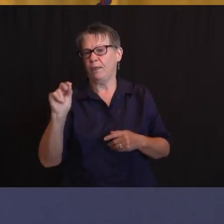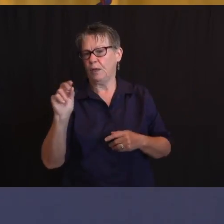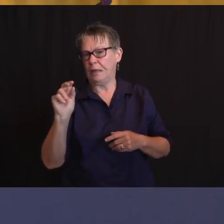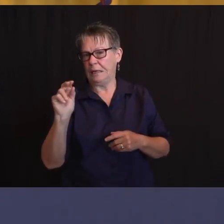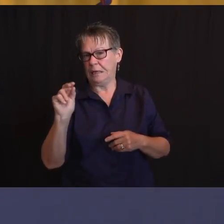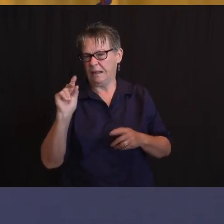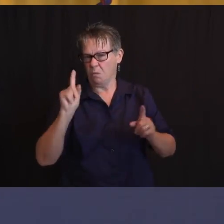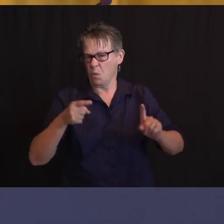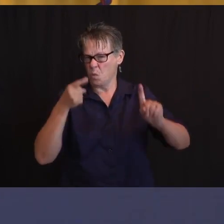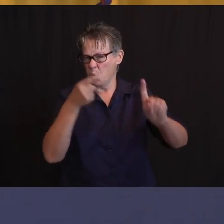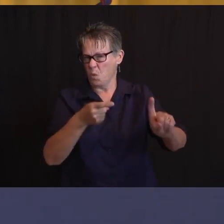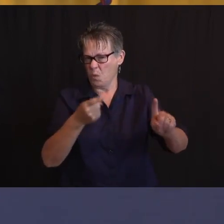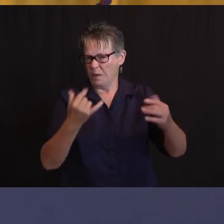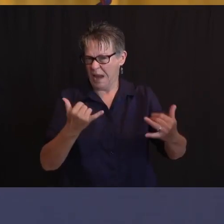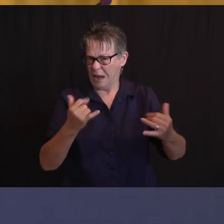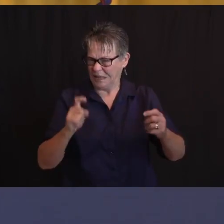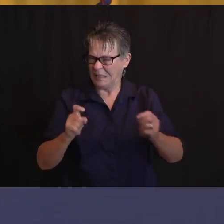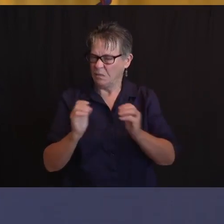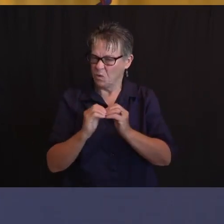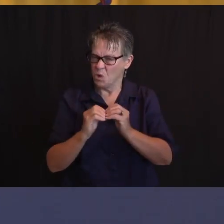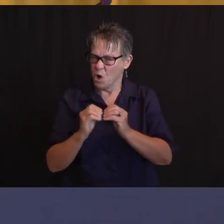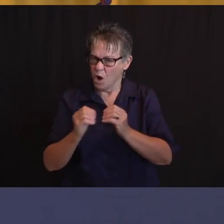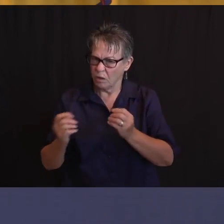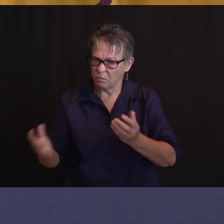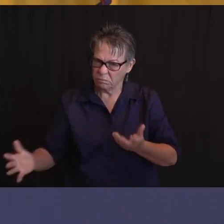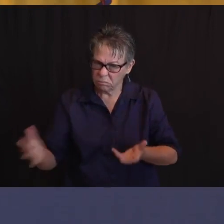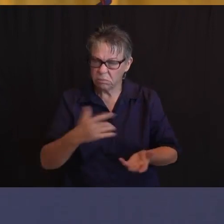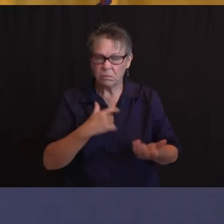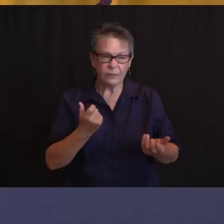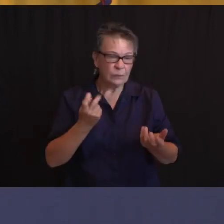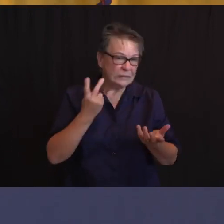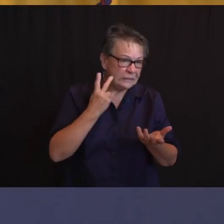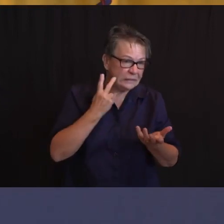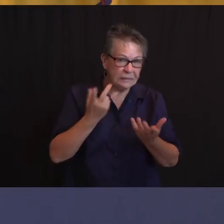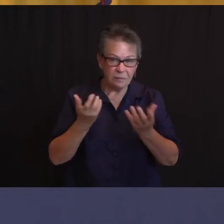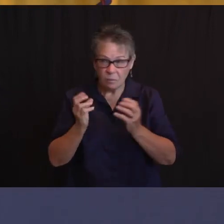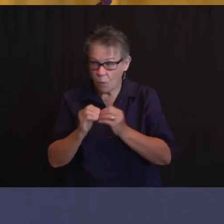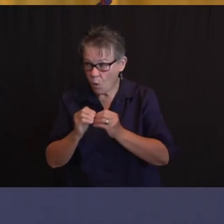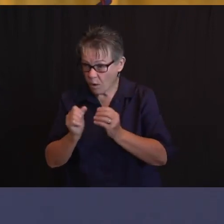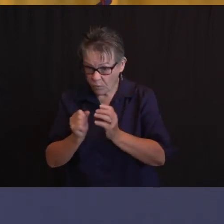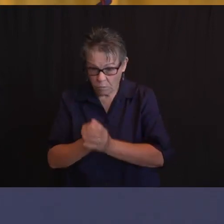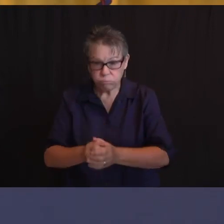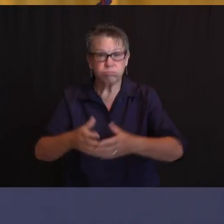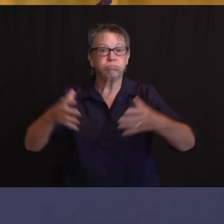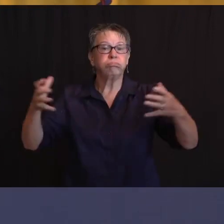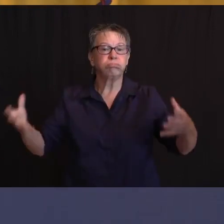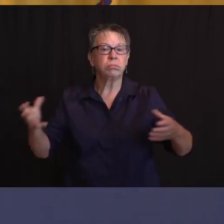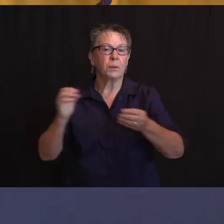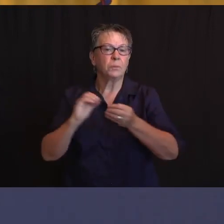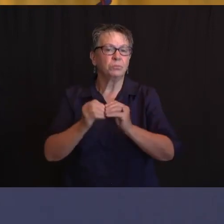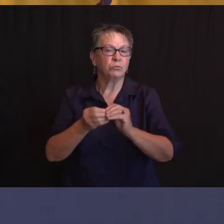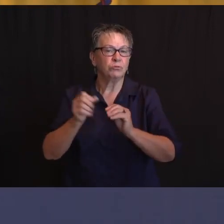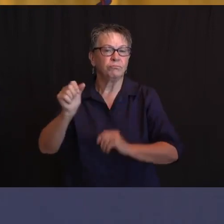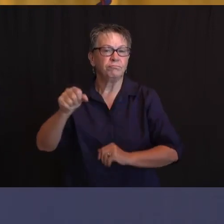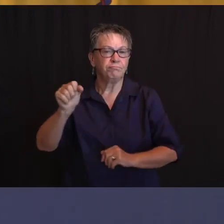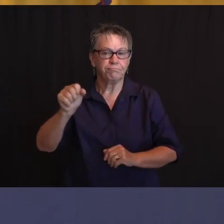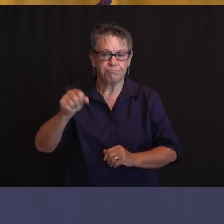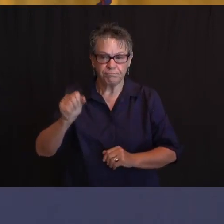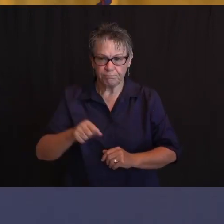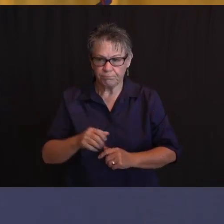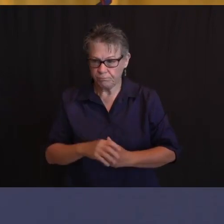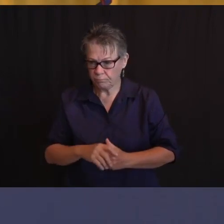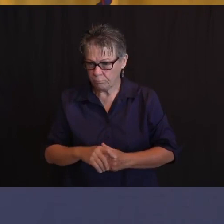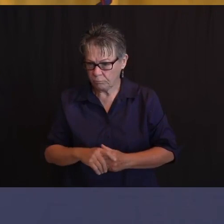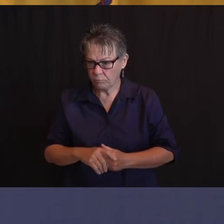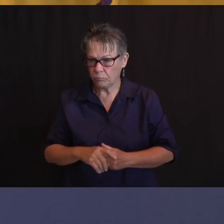that. So it's a work in progress, as we said it would be. But I'm personally, I think, Judy, you're pleased with the fact